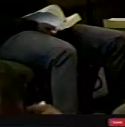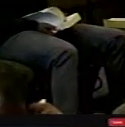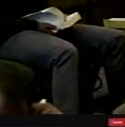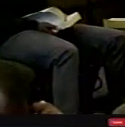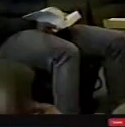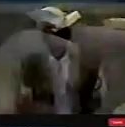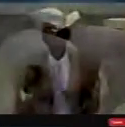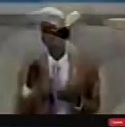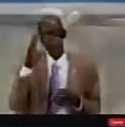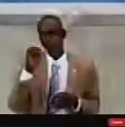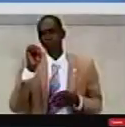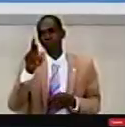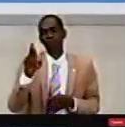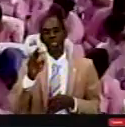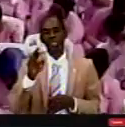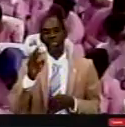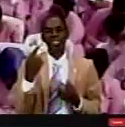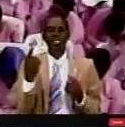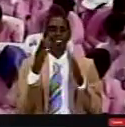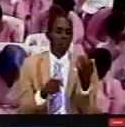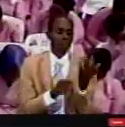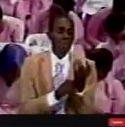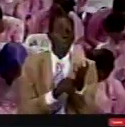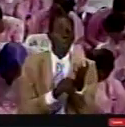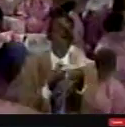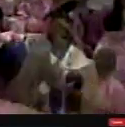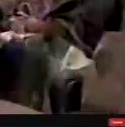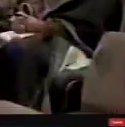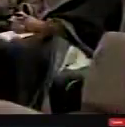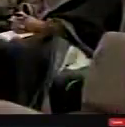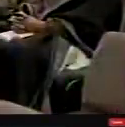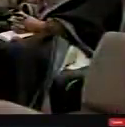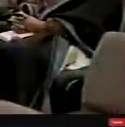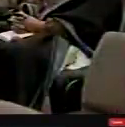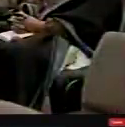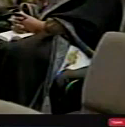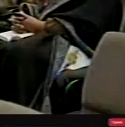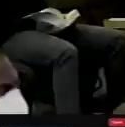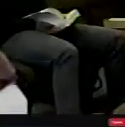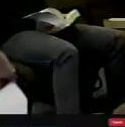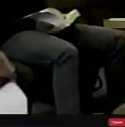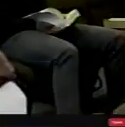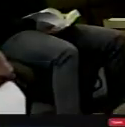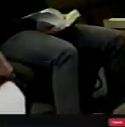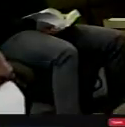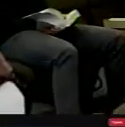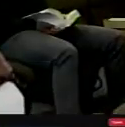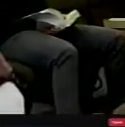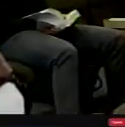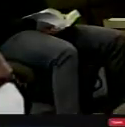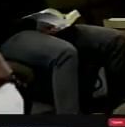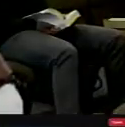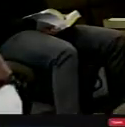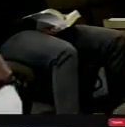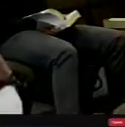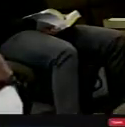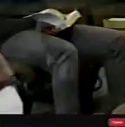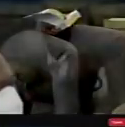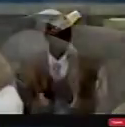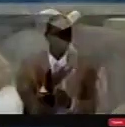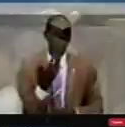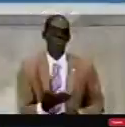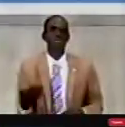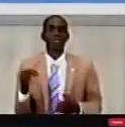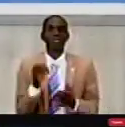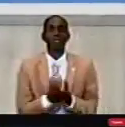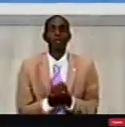flesh but now brother Sage sister Sage a new thing that God does in the